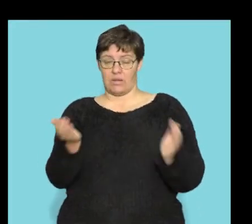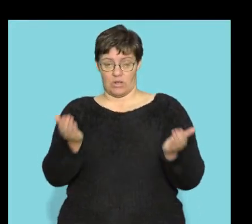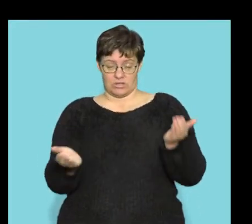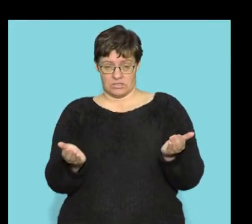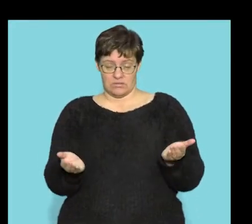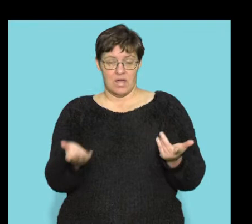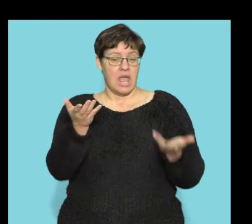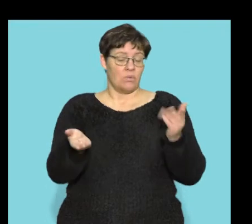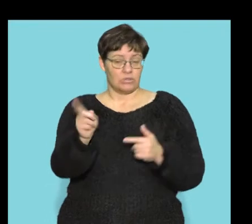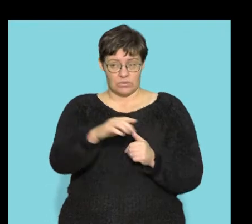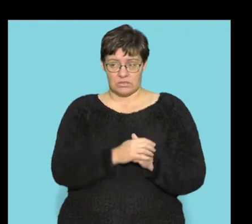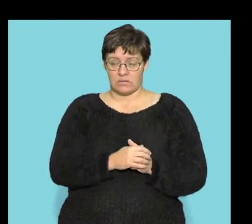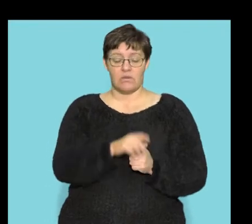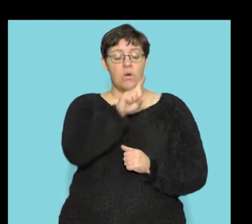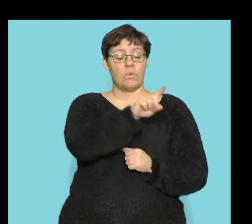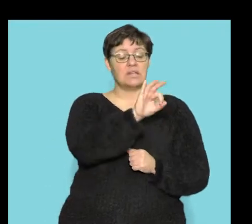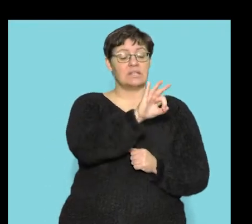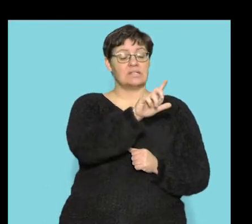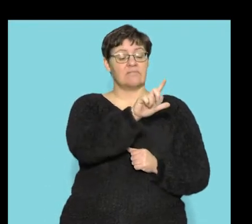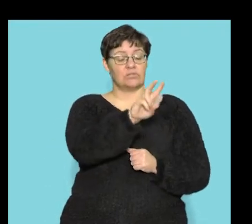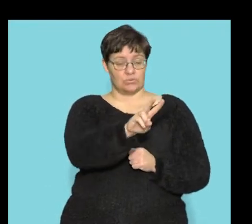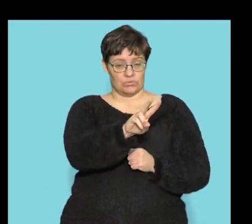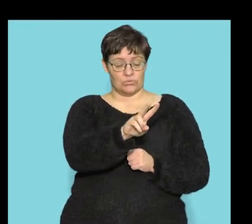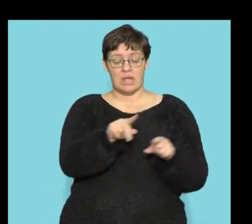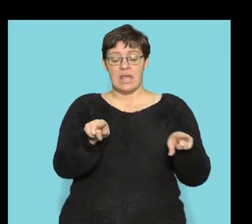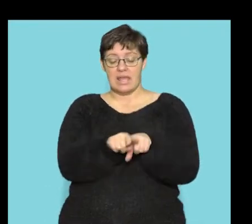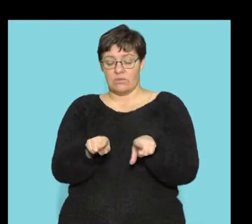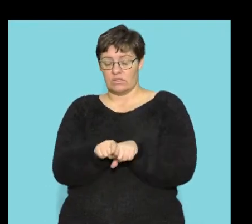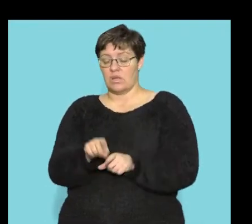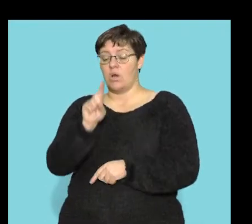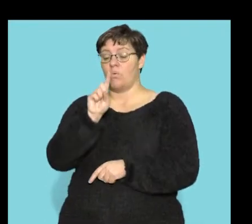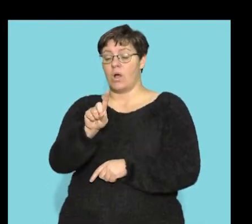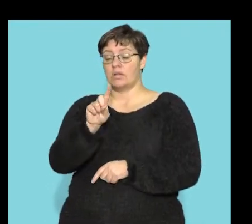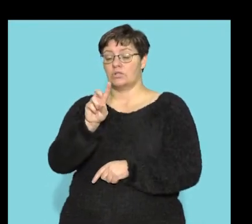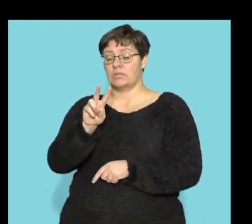my equation? 1372 is equal to